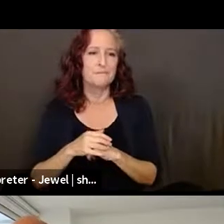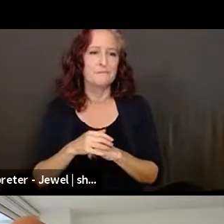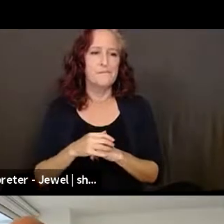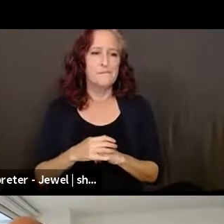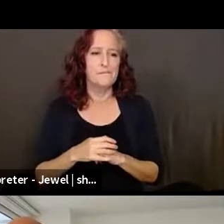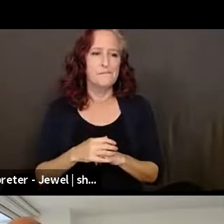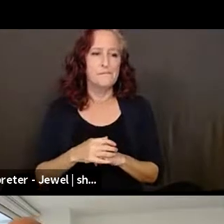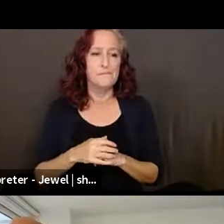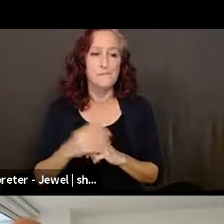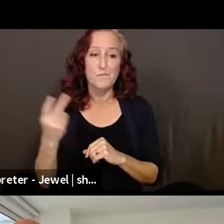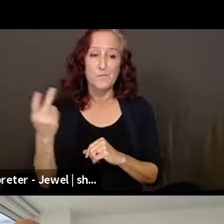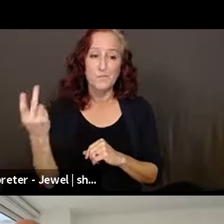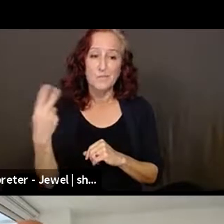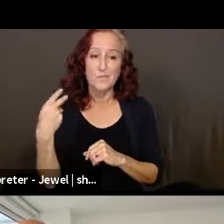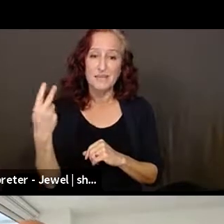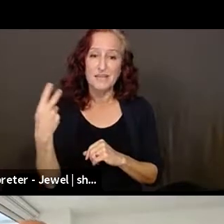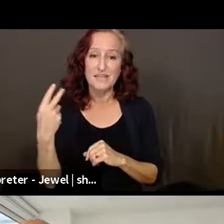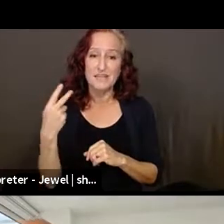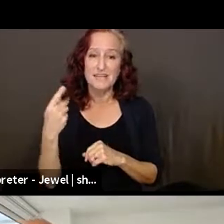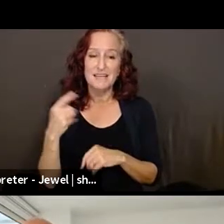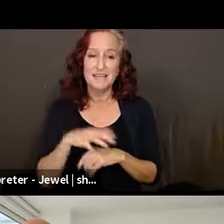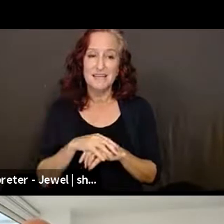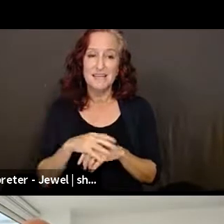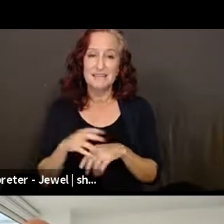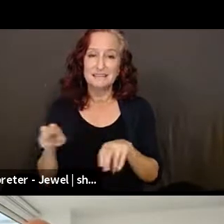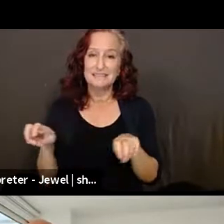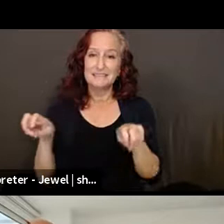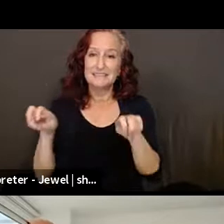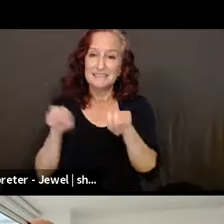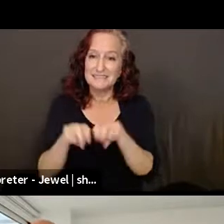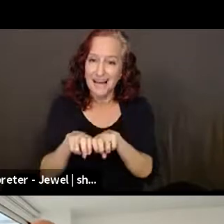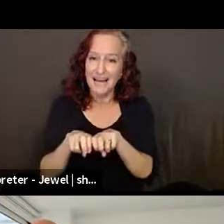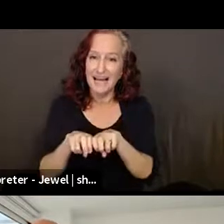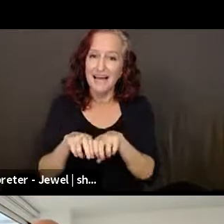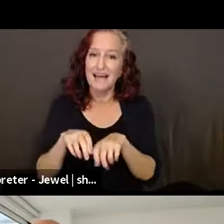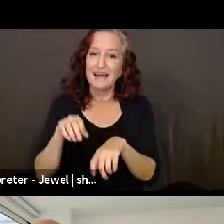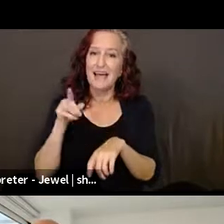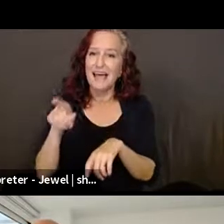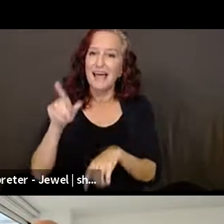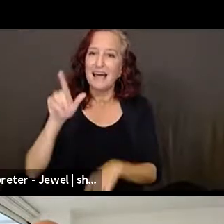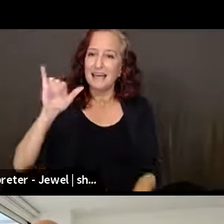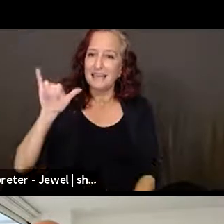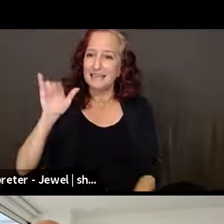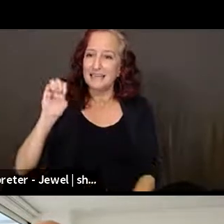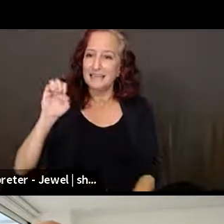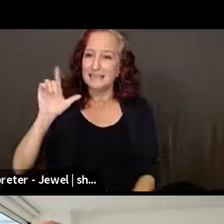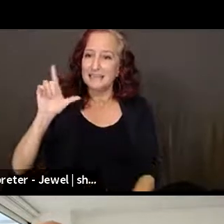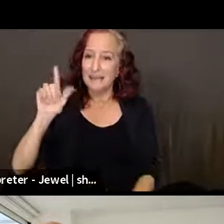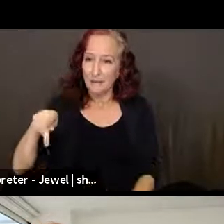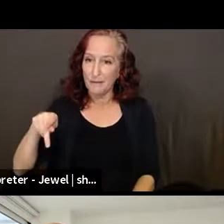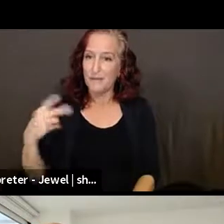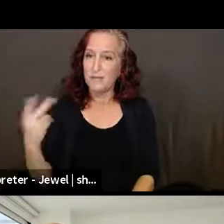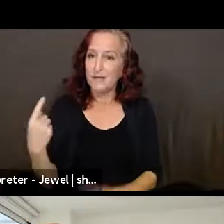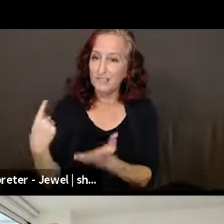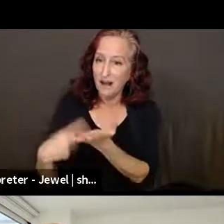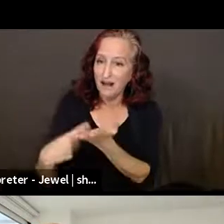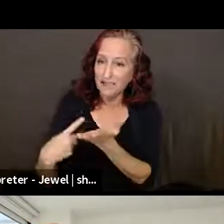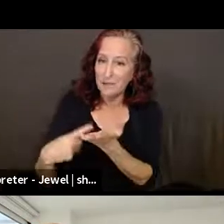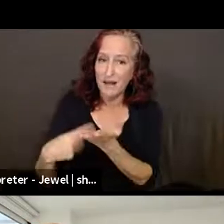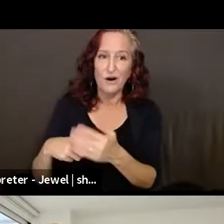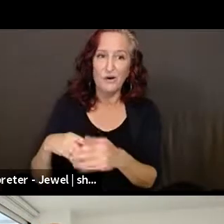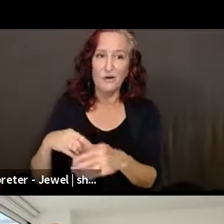where we sat in a booth and at Yelp and had discussions about the state of